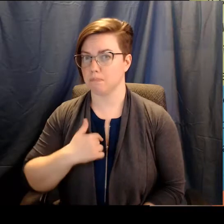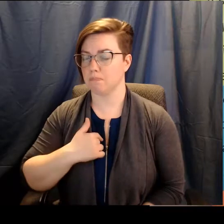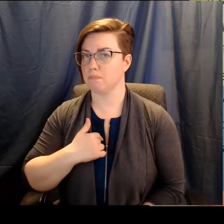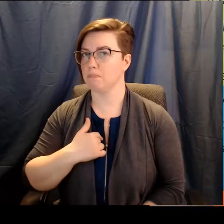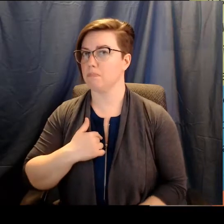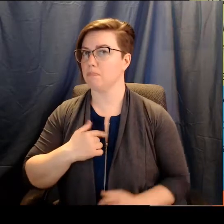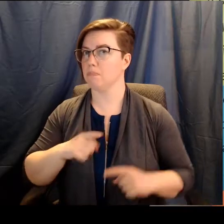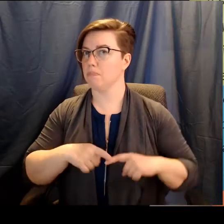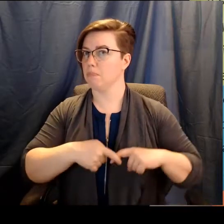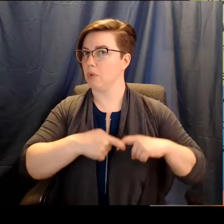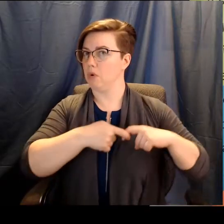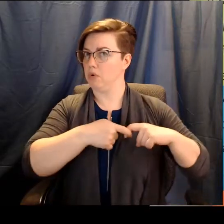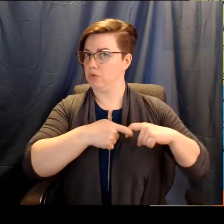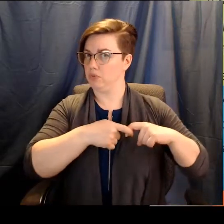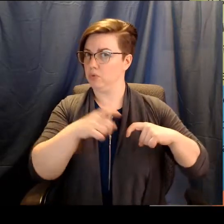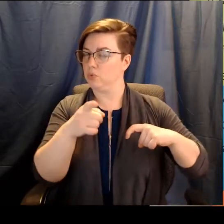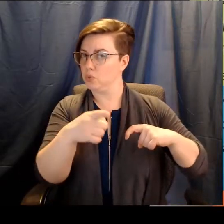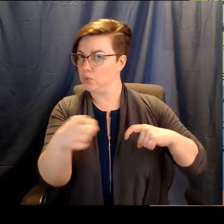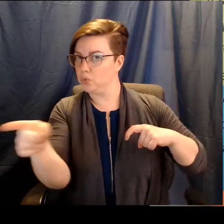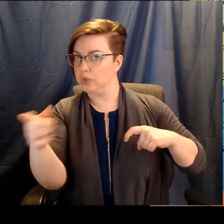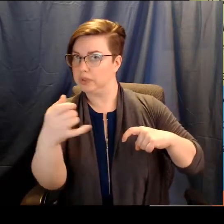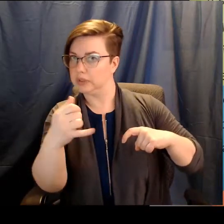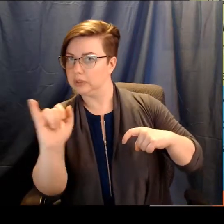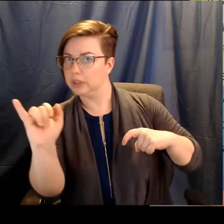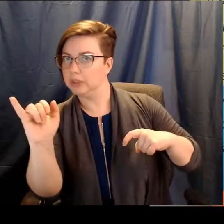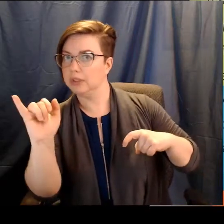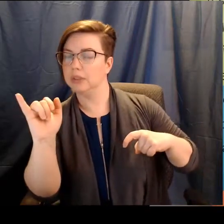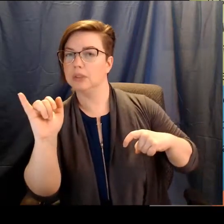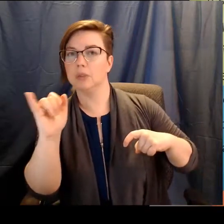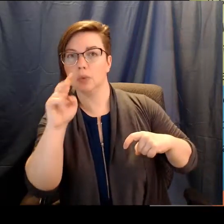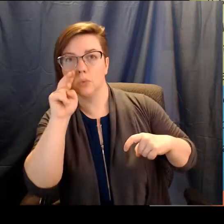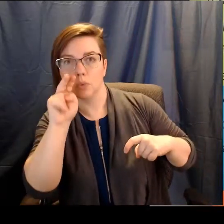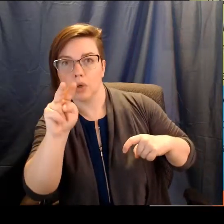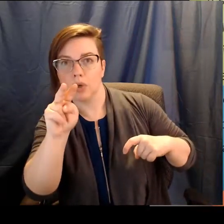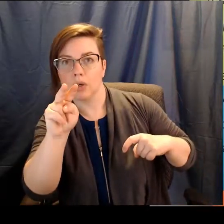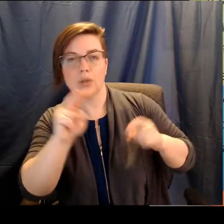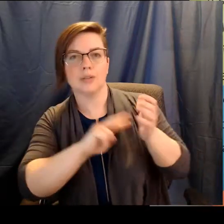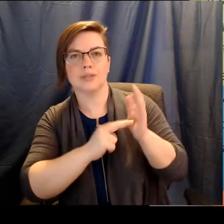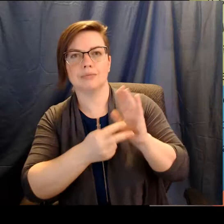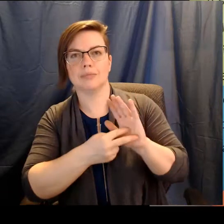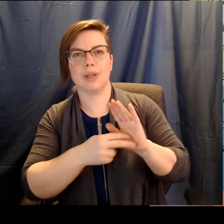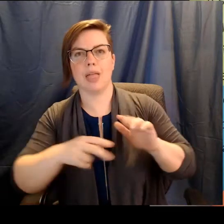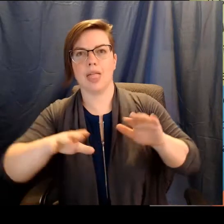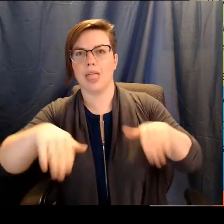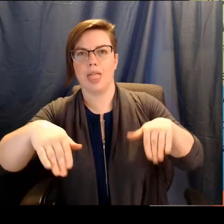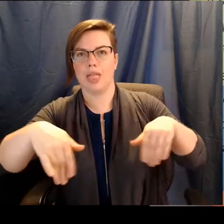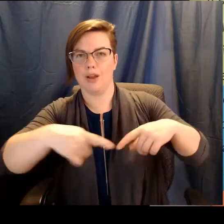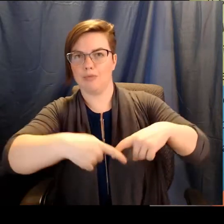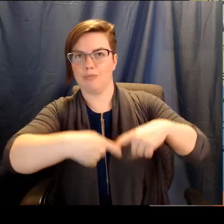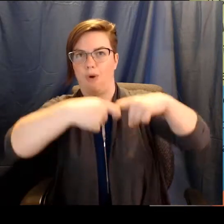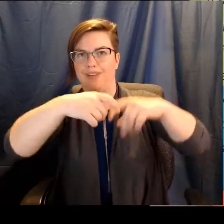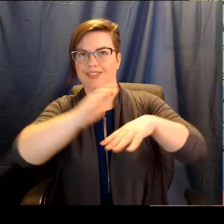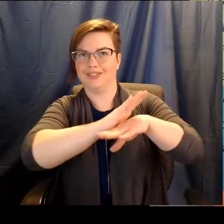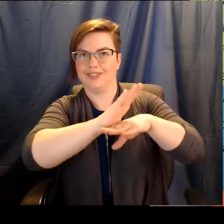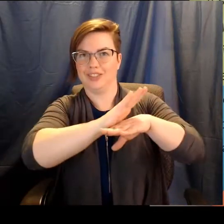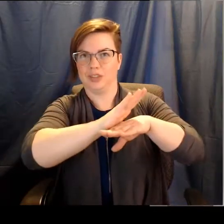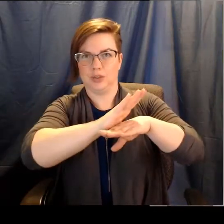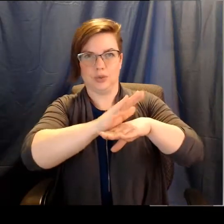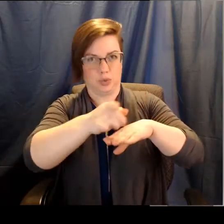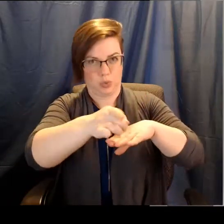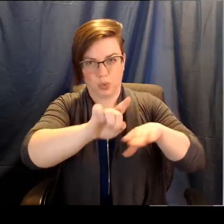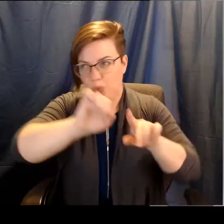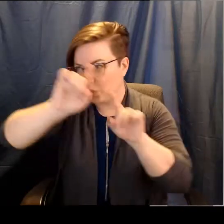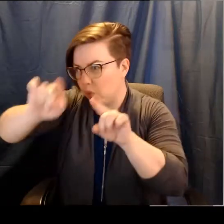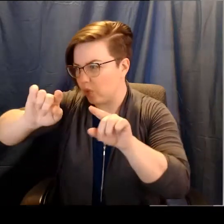it probably means that you haven't pushed pause on this video to go do that. So as we move into